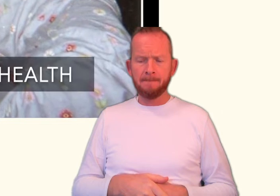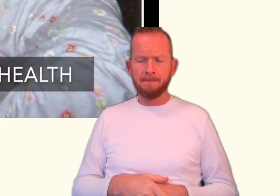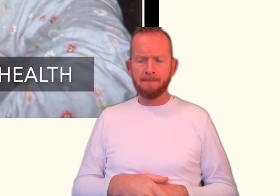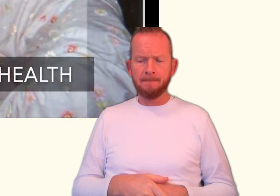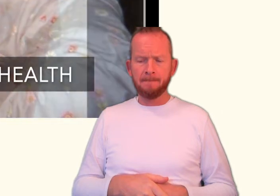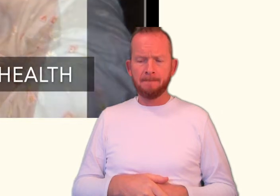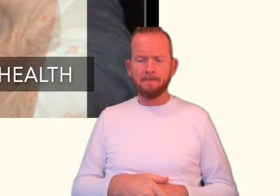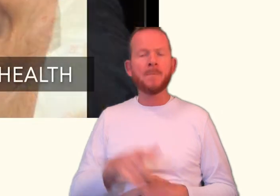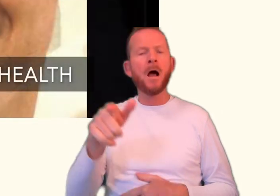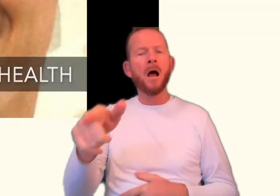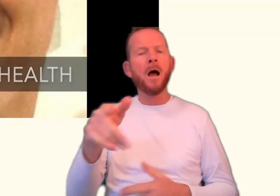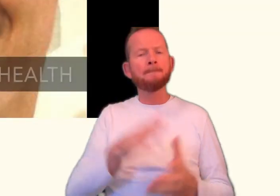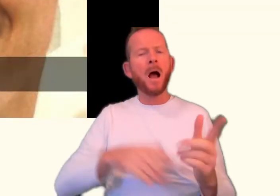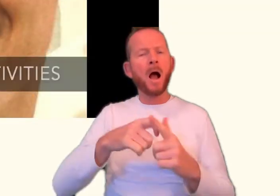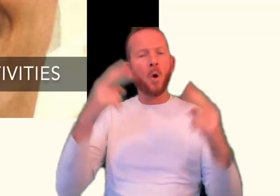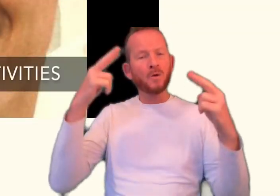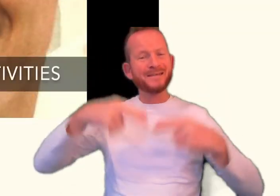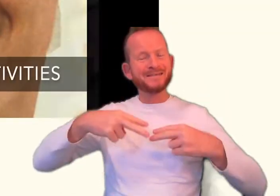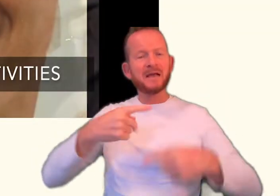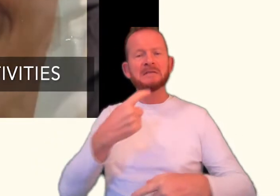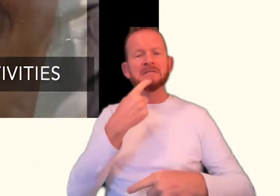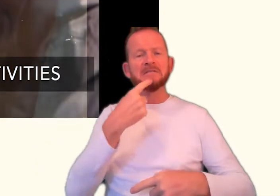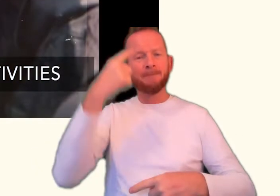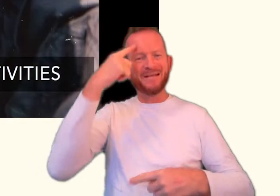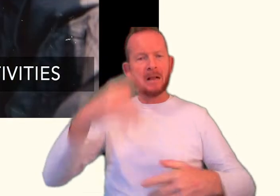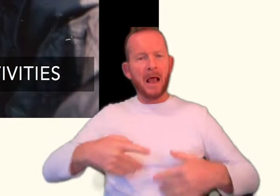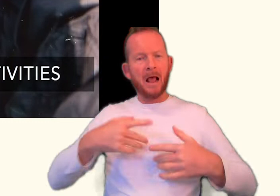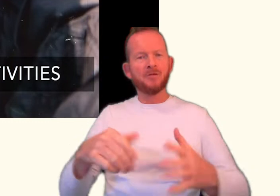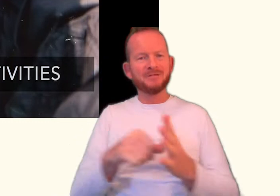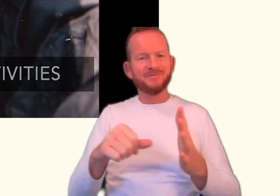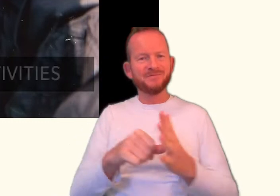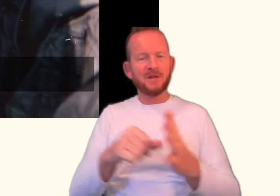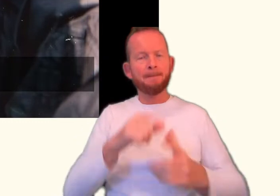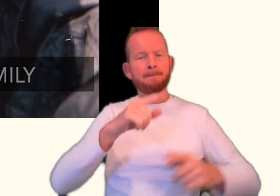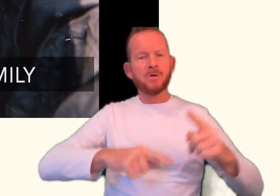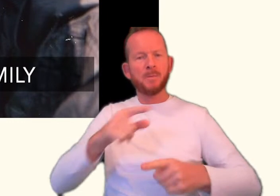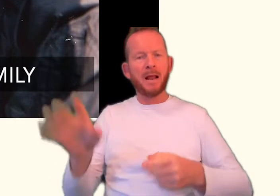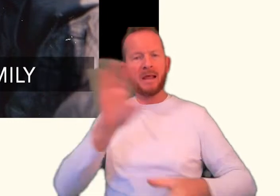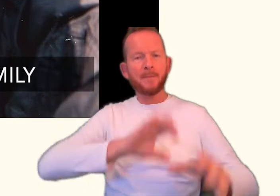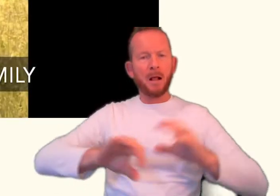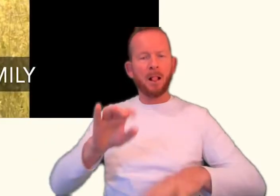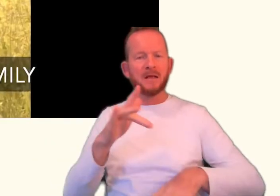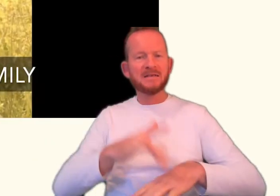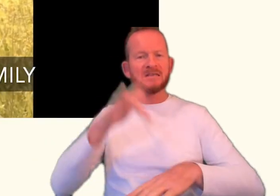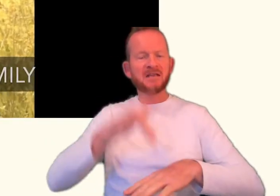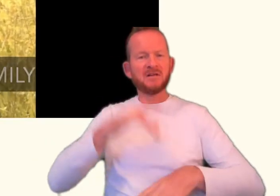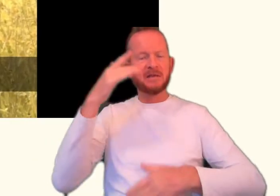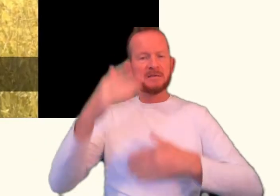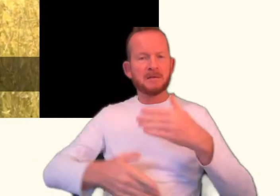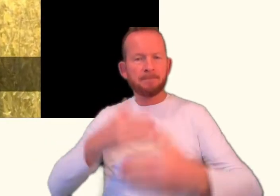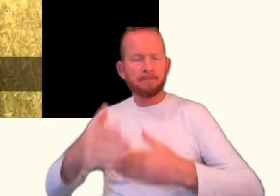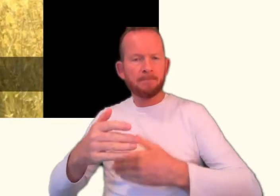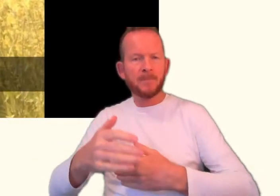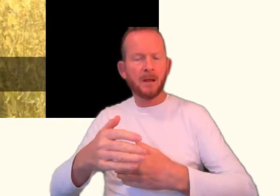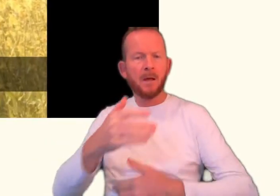Mark was autistic, had severe mental health difficulties, and had multiple chemical sensitivities. He became